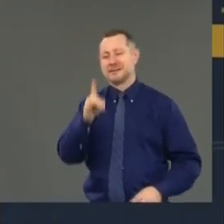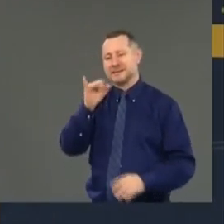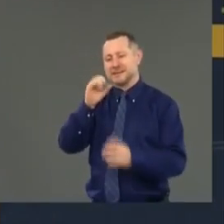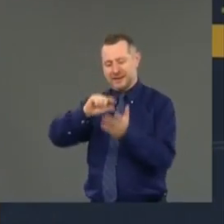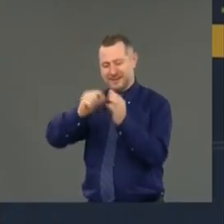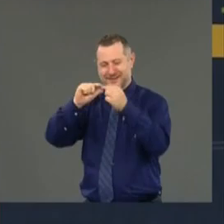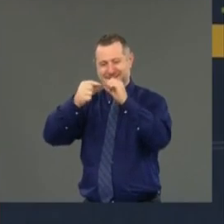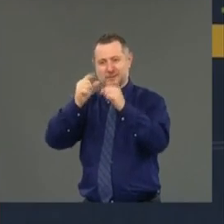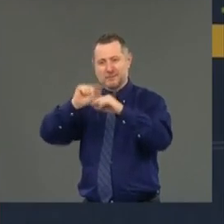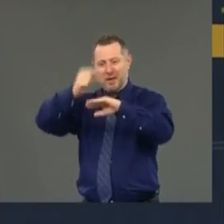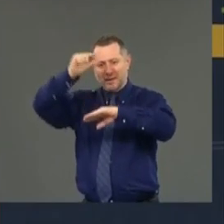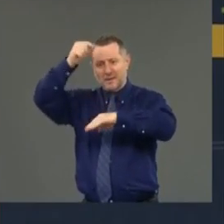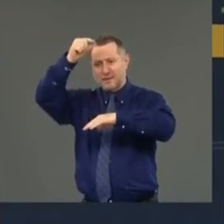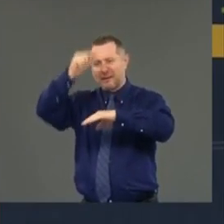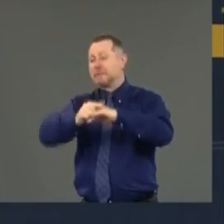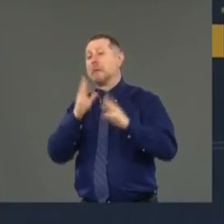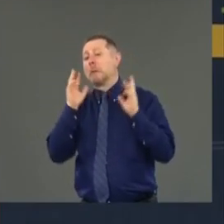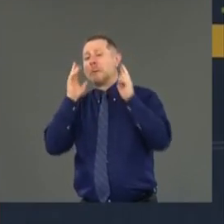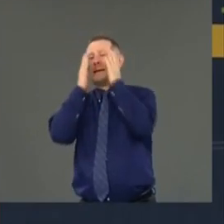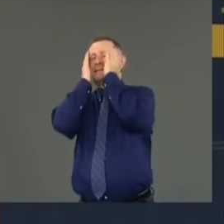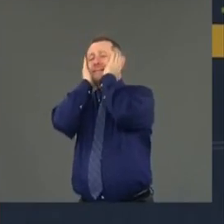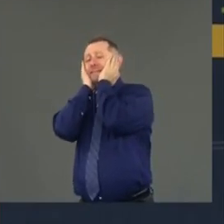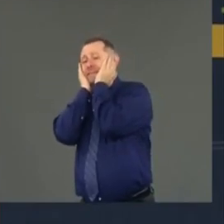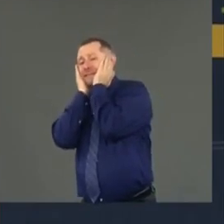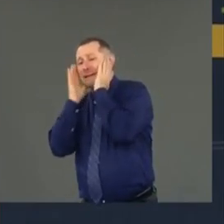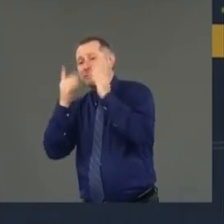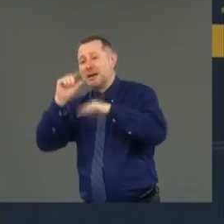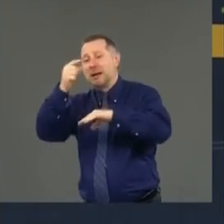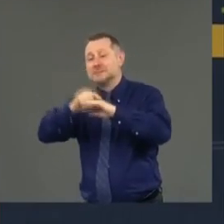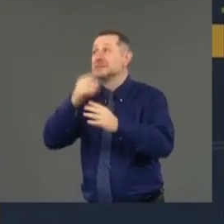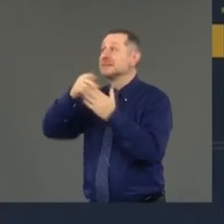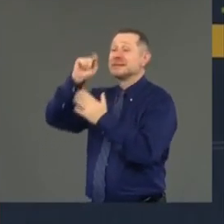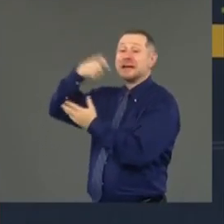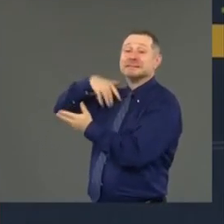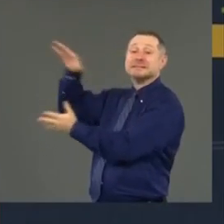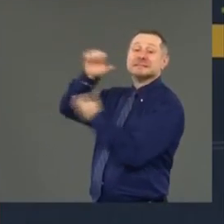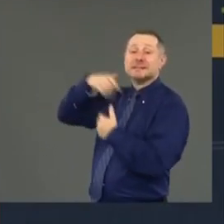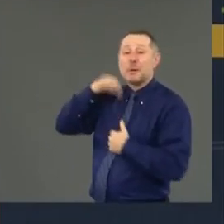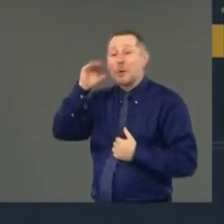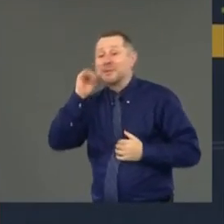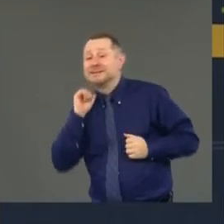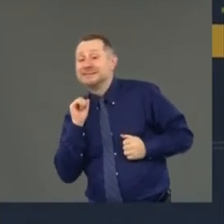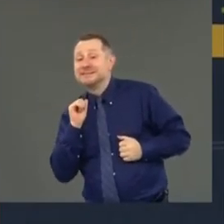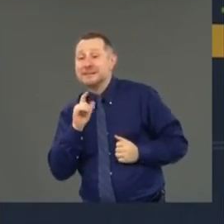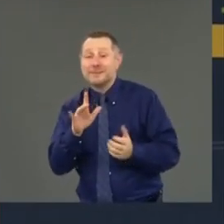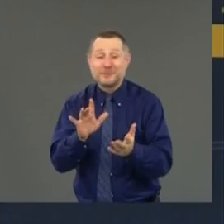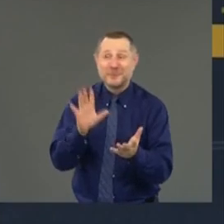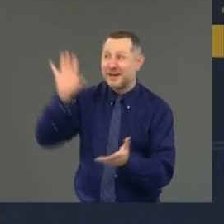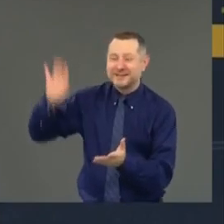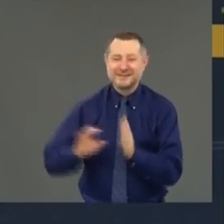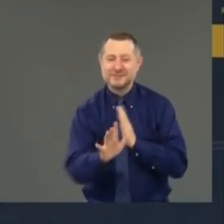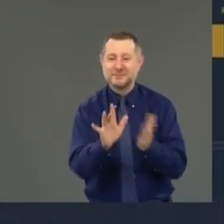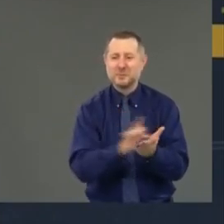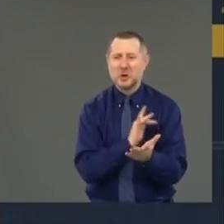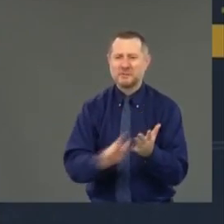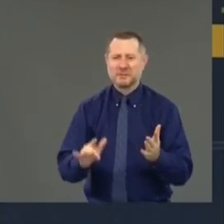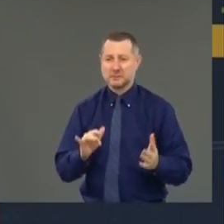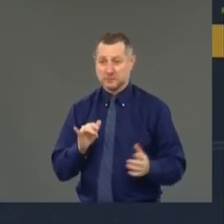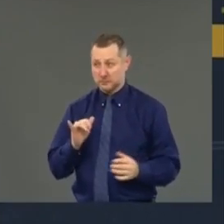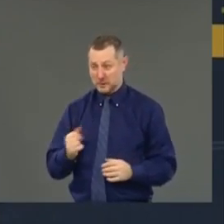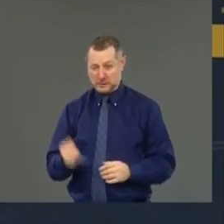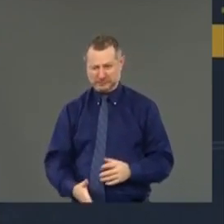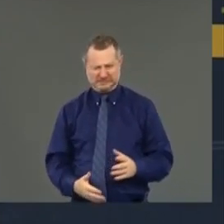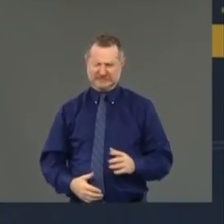And the reason the state has to be concerned, and I think the Senate, I spoke to